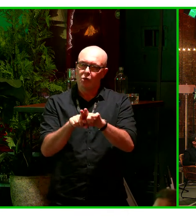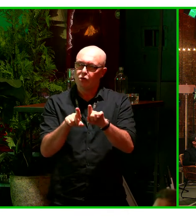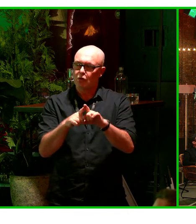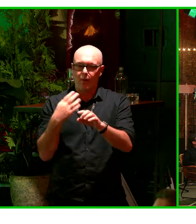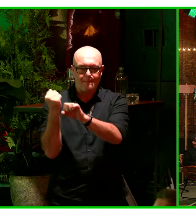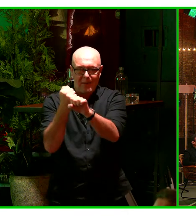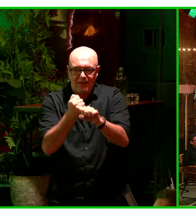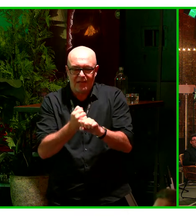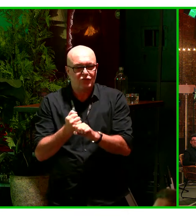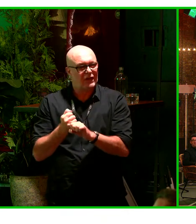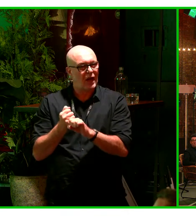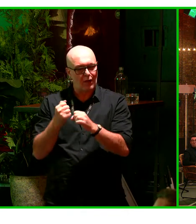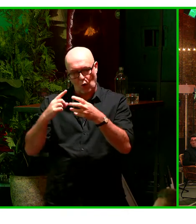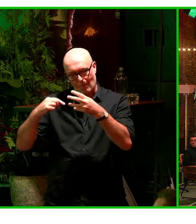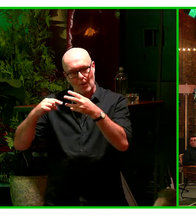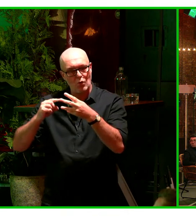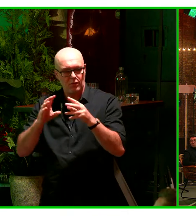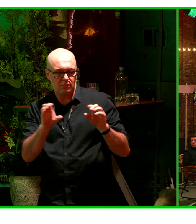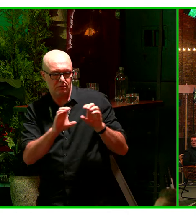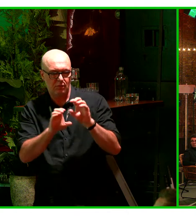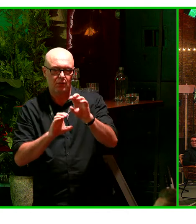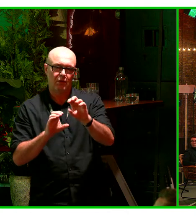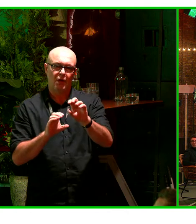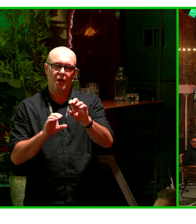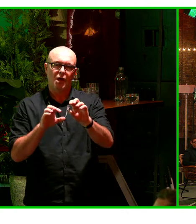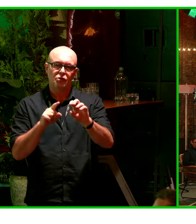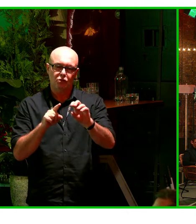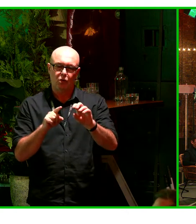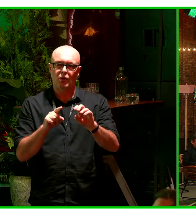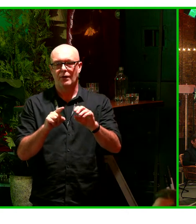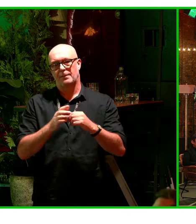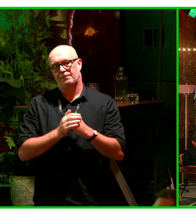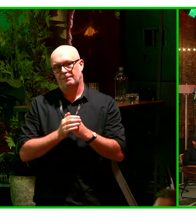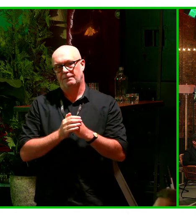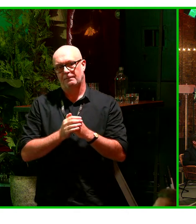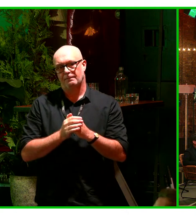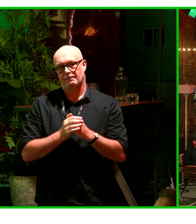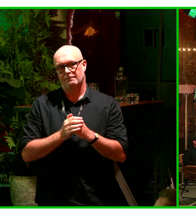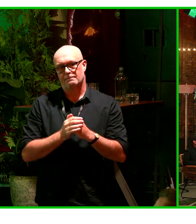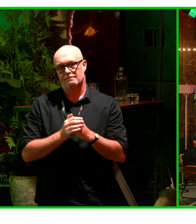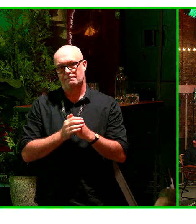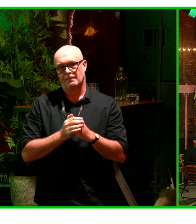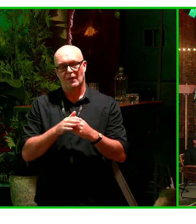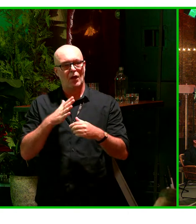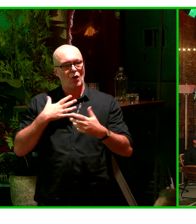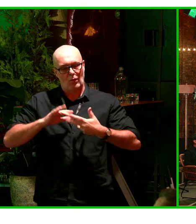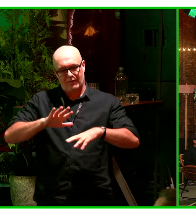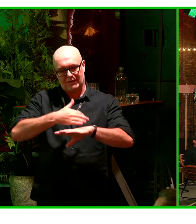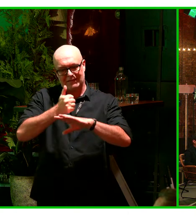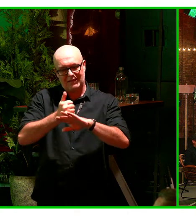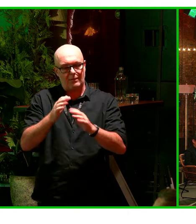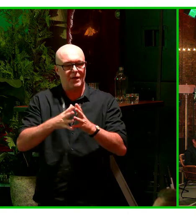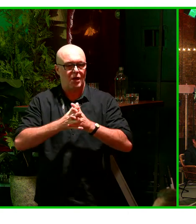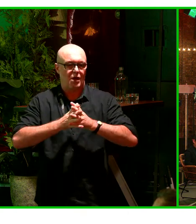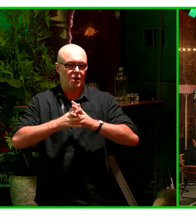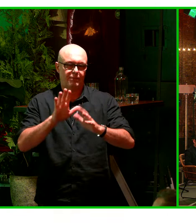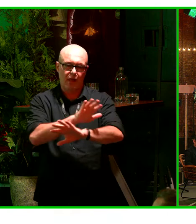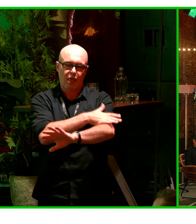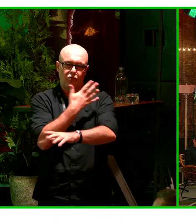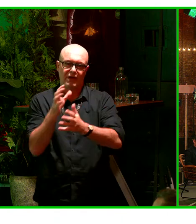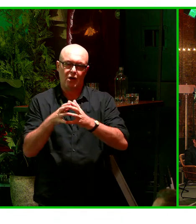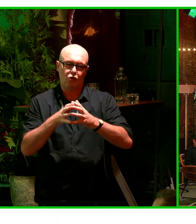manufacture components. And what we were able to do is put some of the Getting Building Fund under the Green Growth Priority to fund